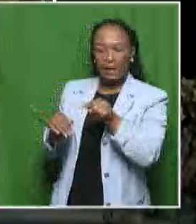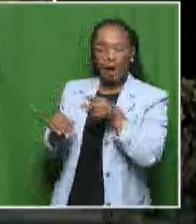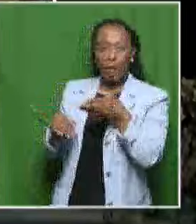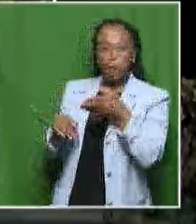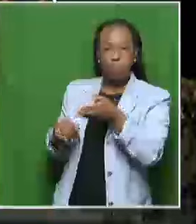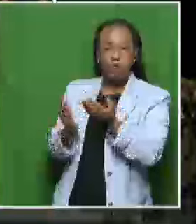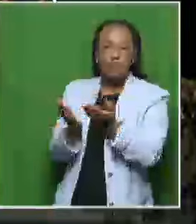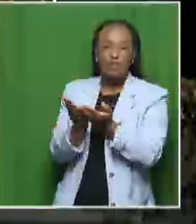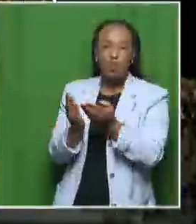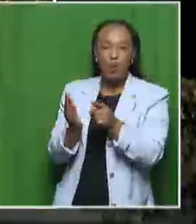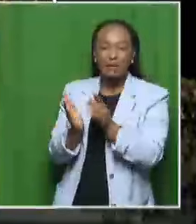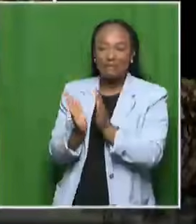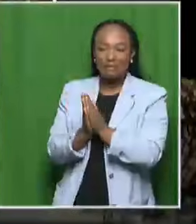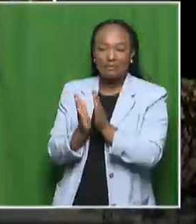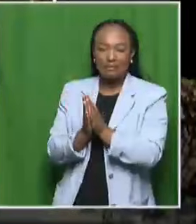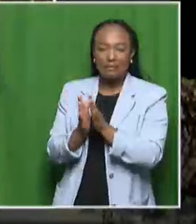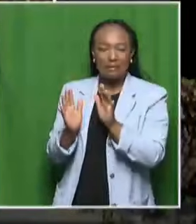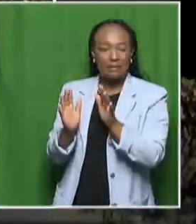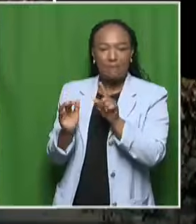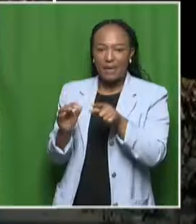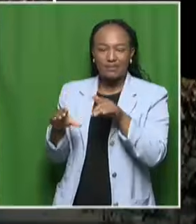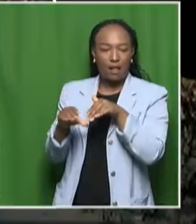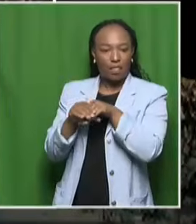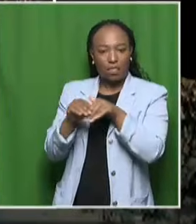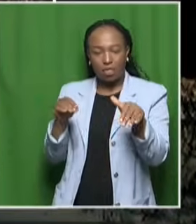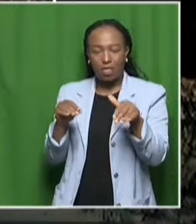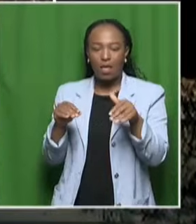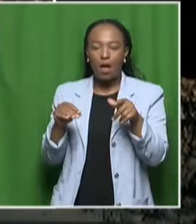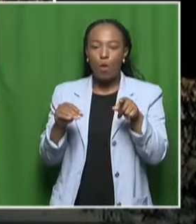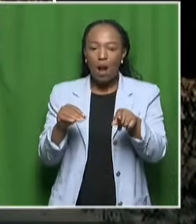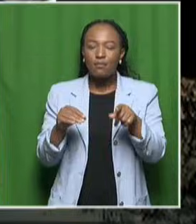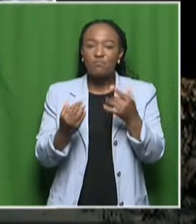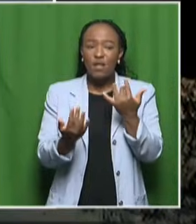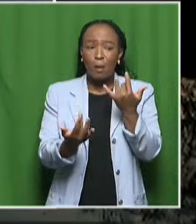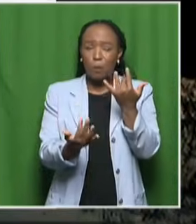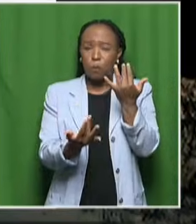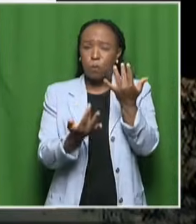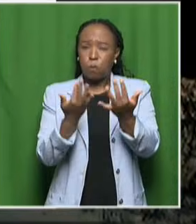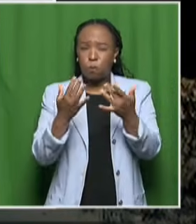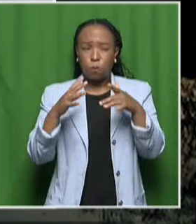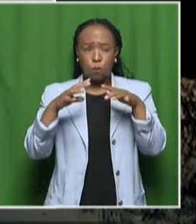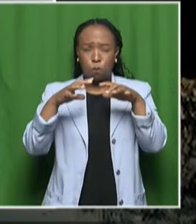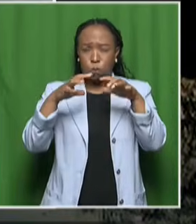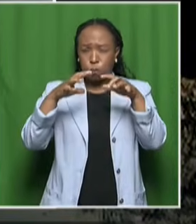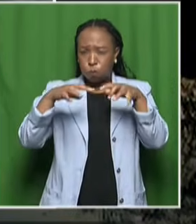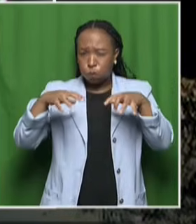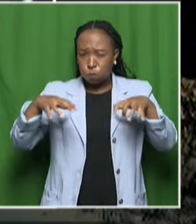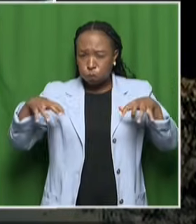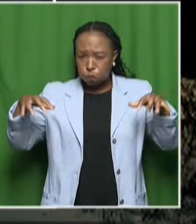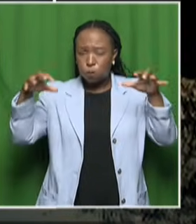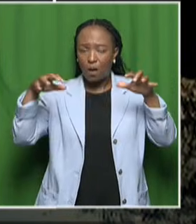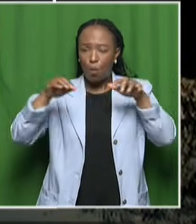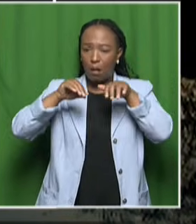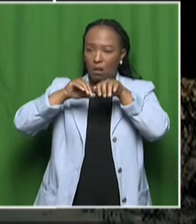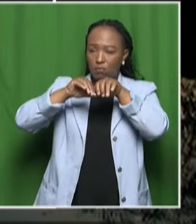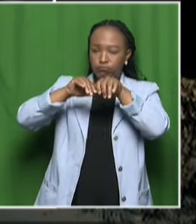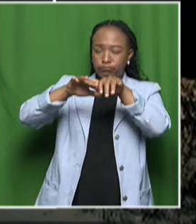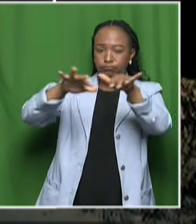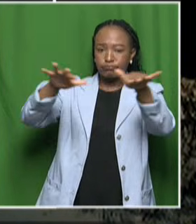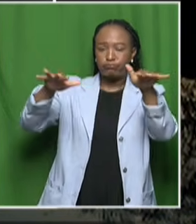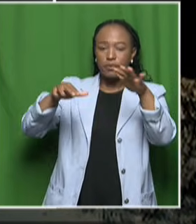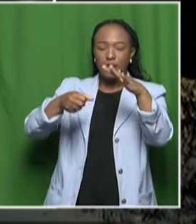but to move them off campus because the smoke was quite thick in the area. Even yesterday when we were driving back